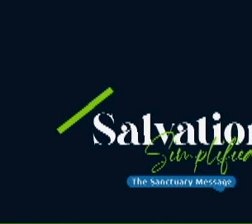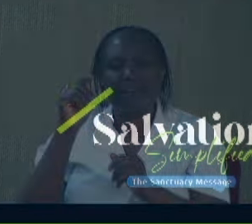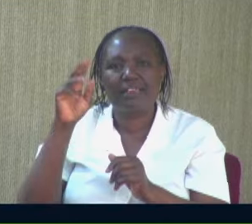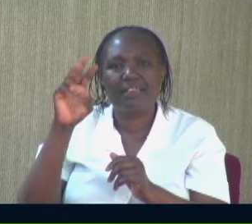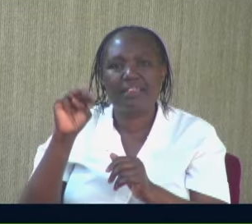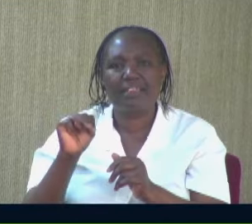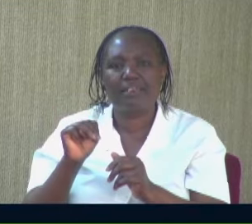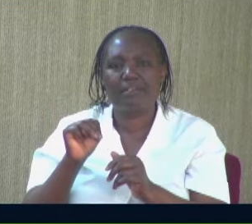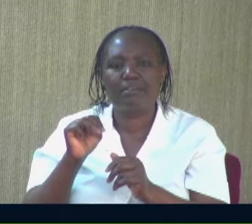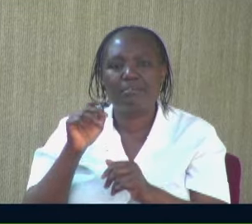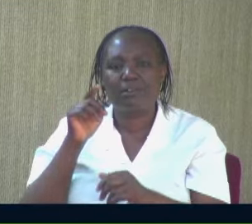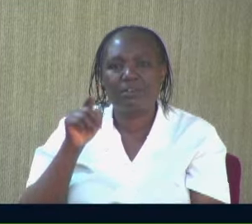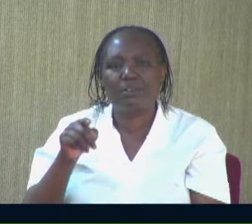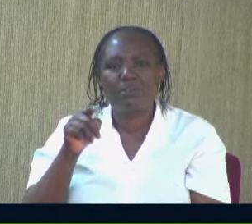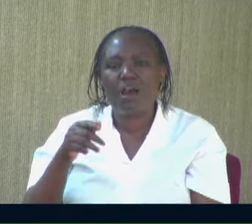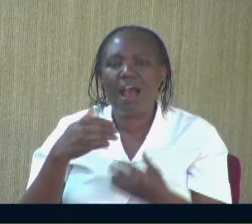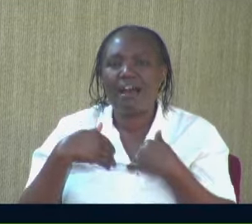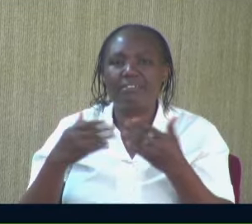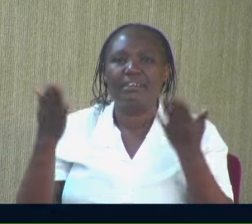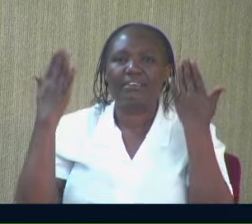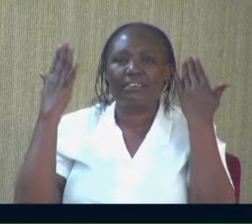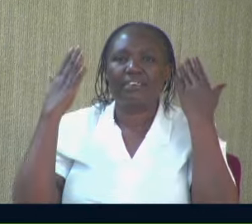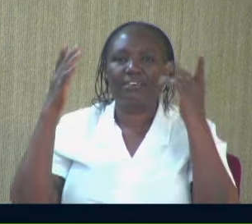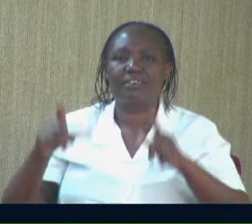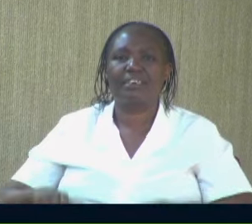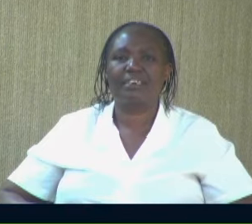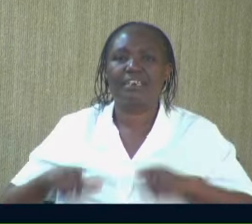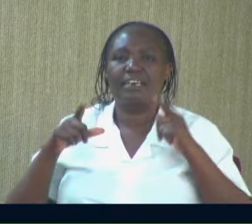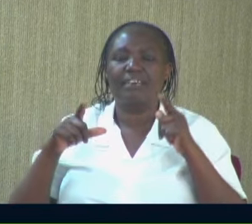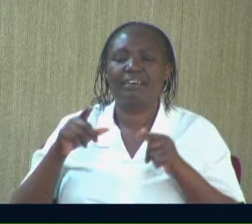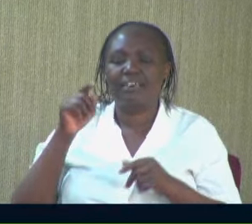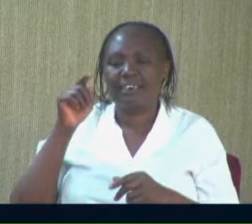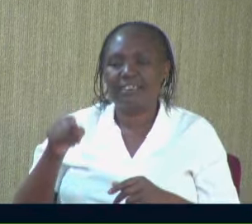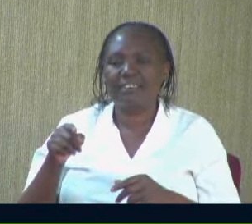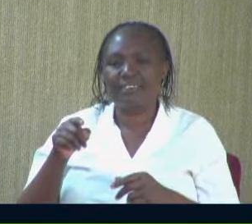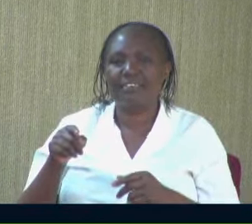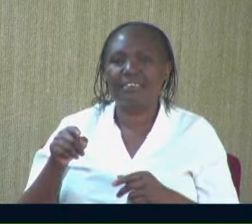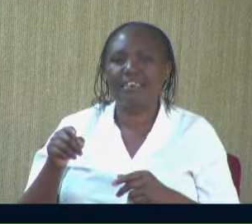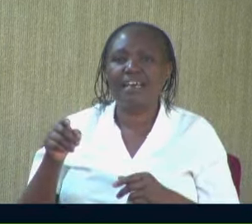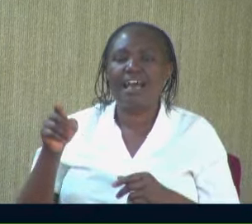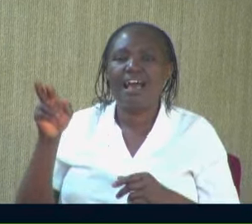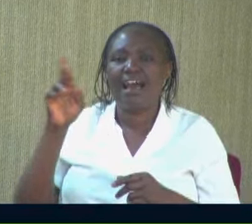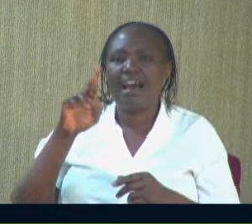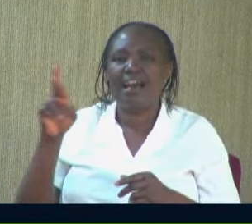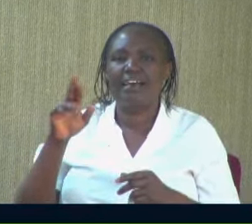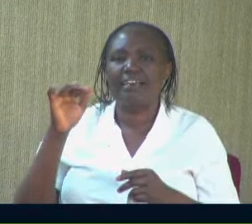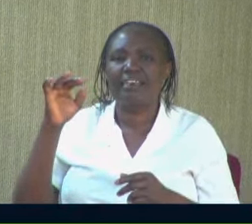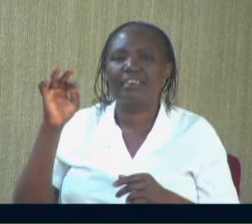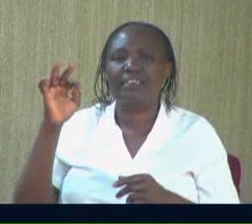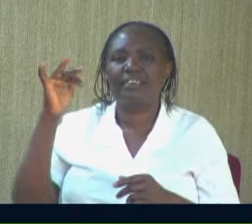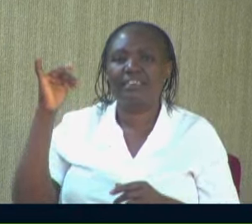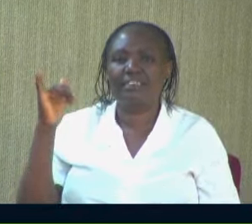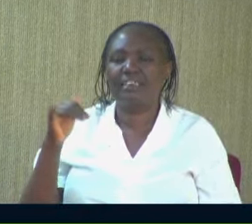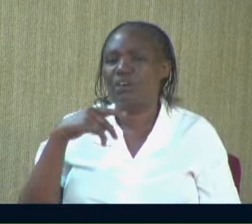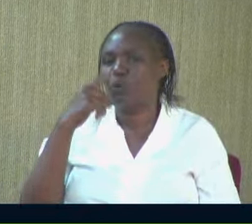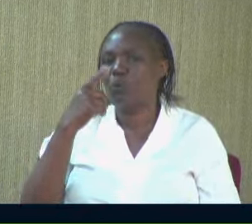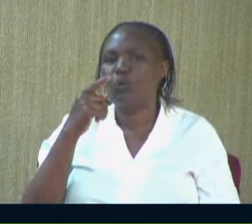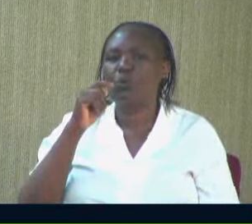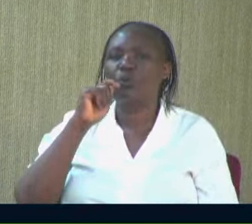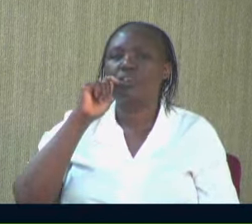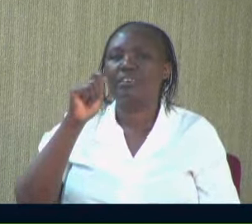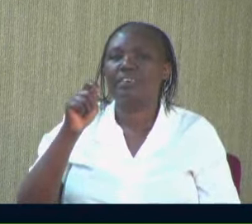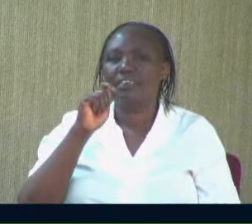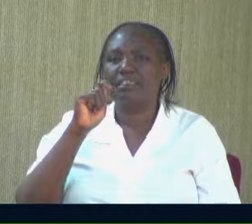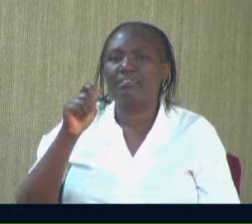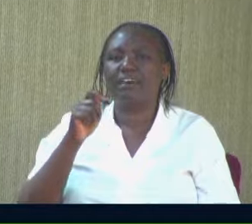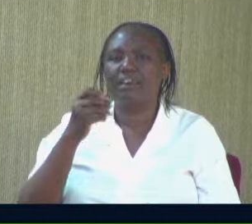ye think ye have eternal life, and these are they which do what of me?